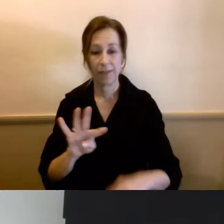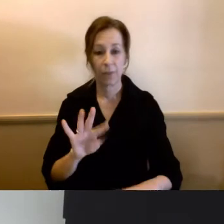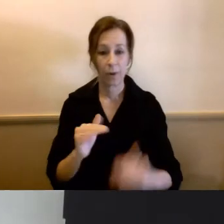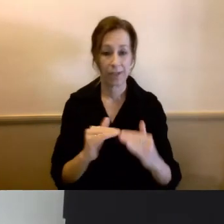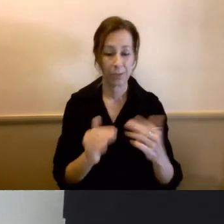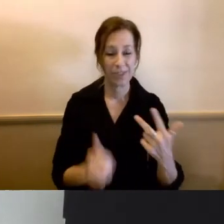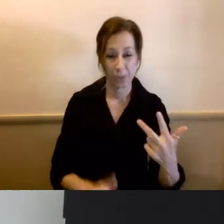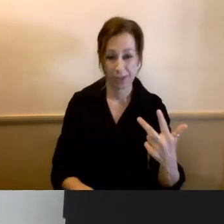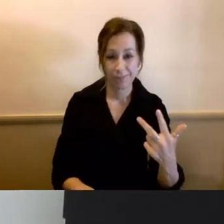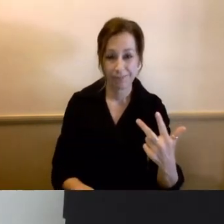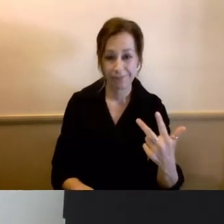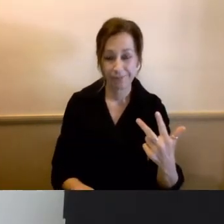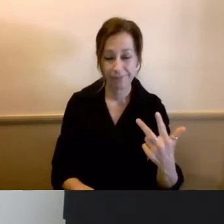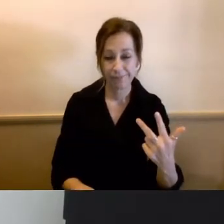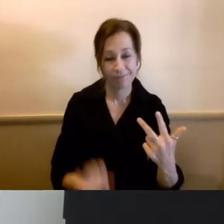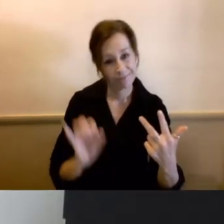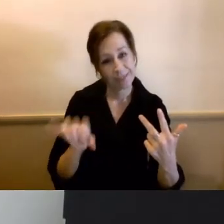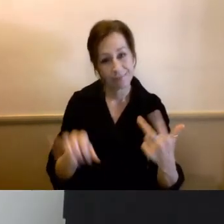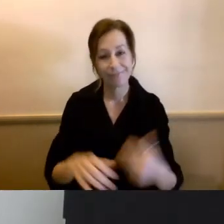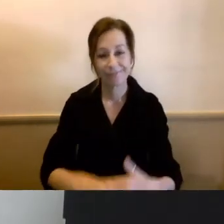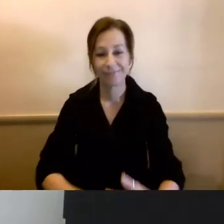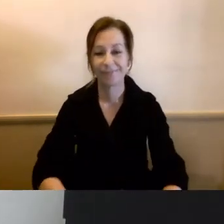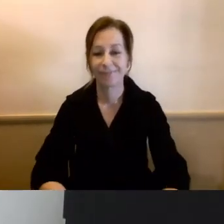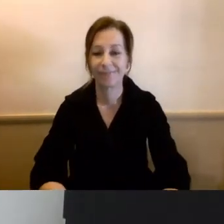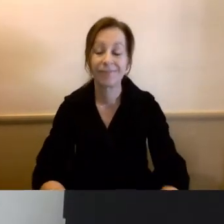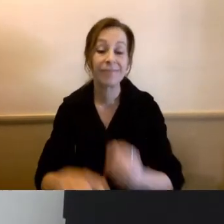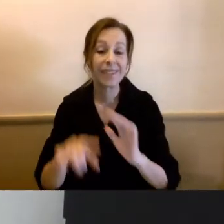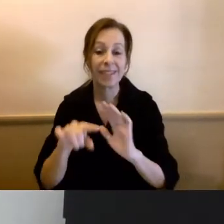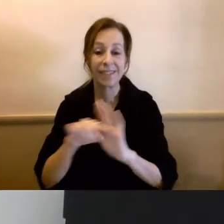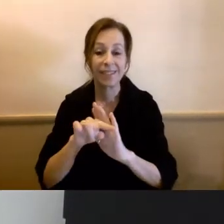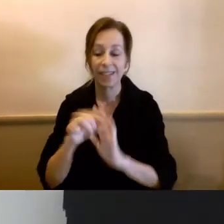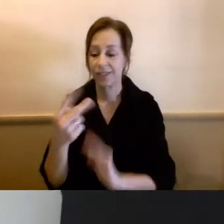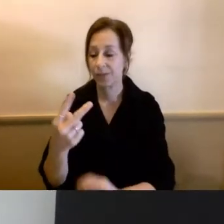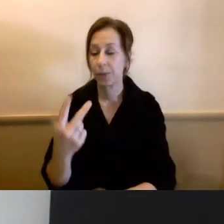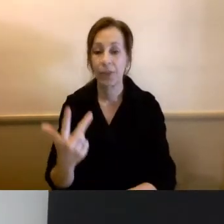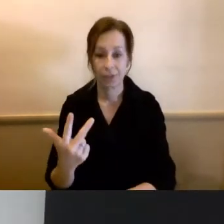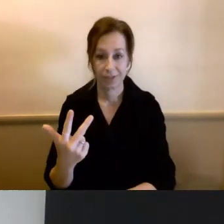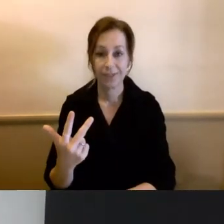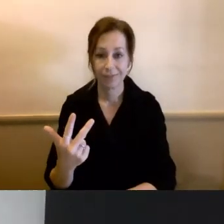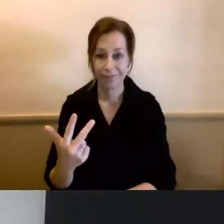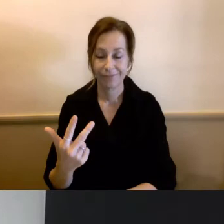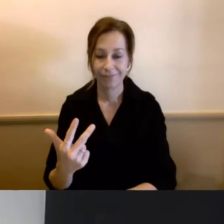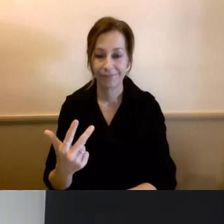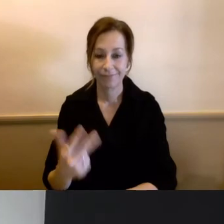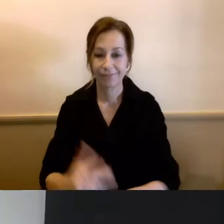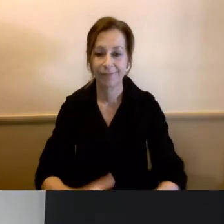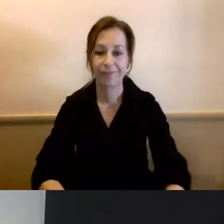by 4 is 3. So there we go. Negative 2/3.